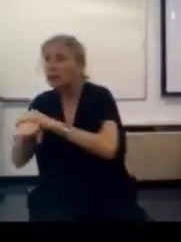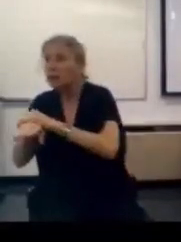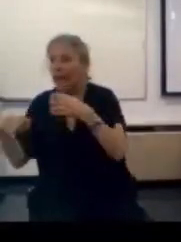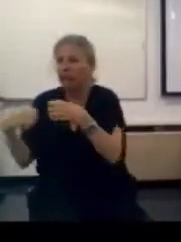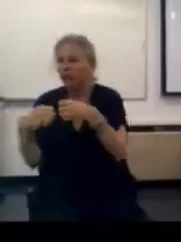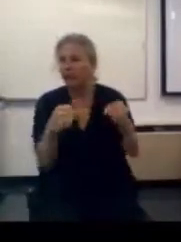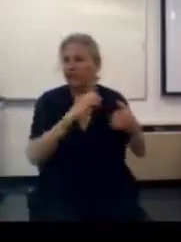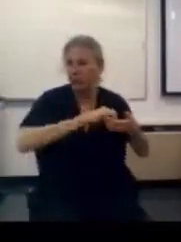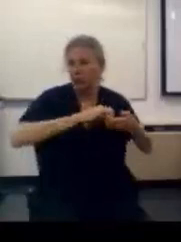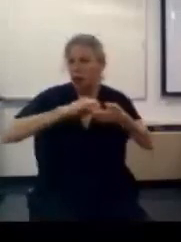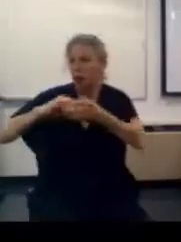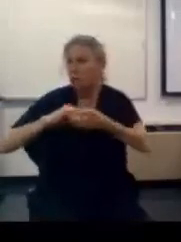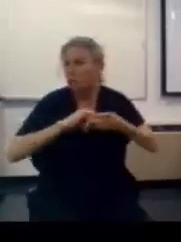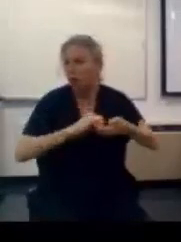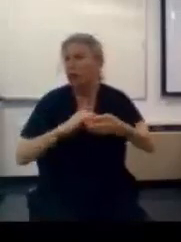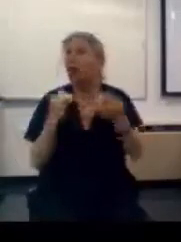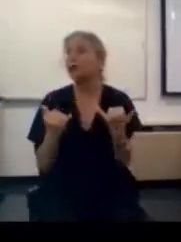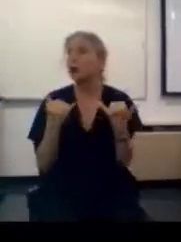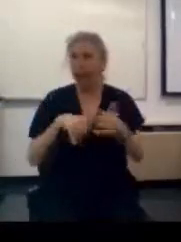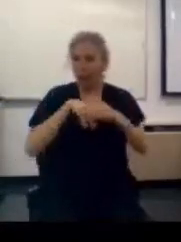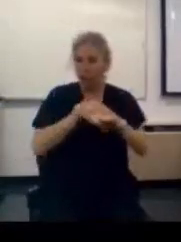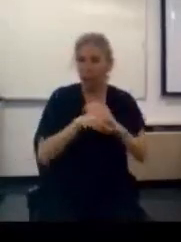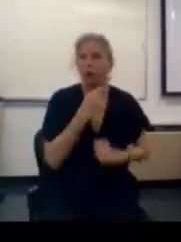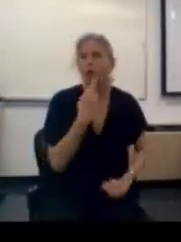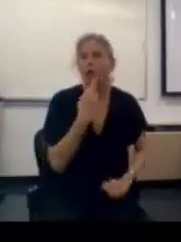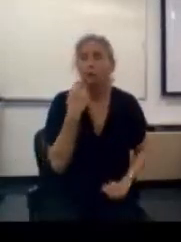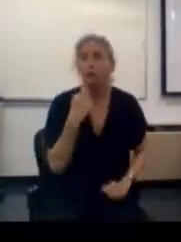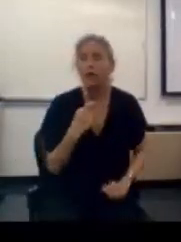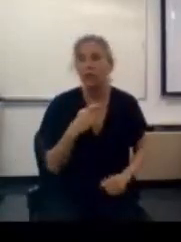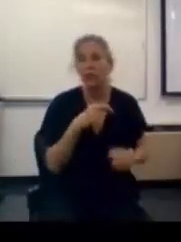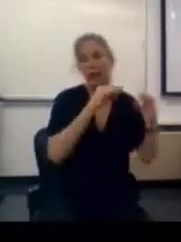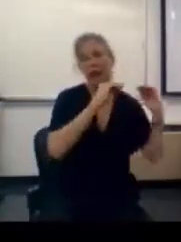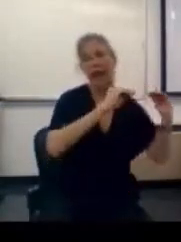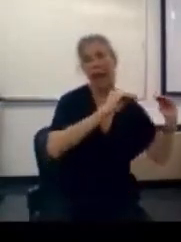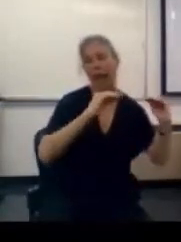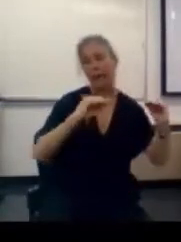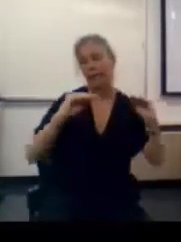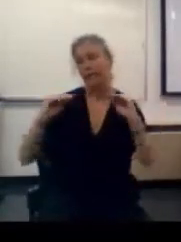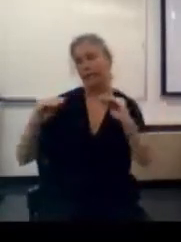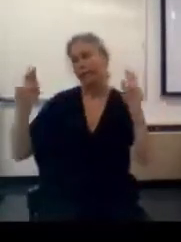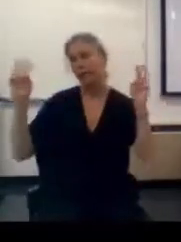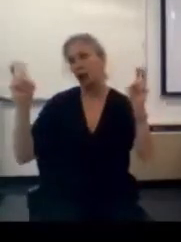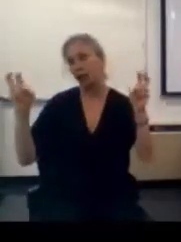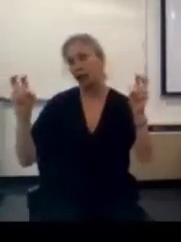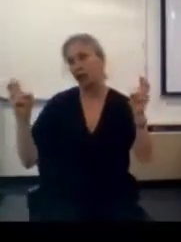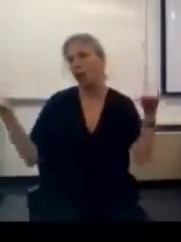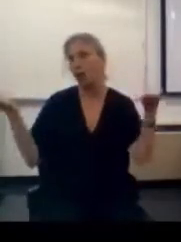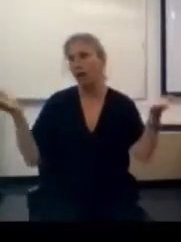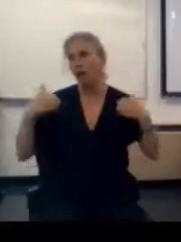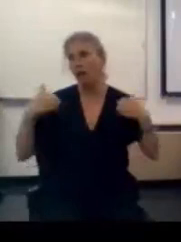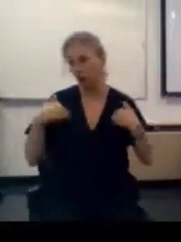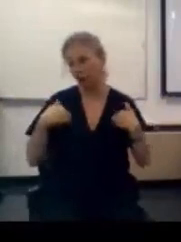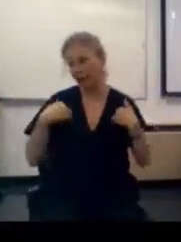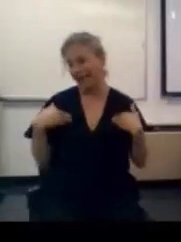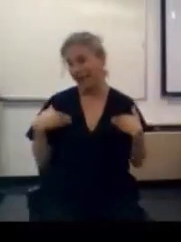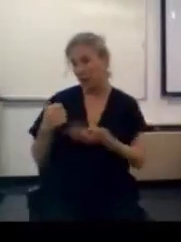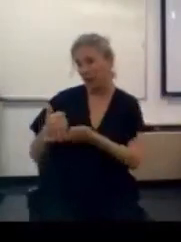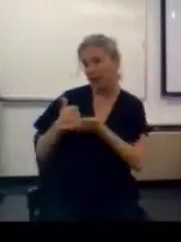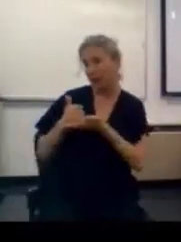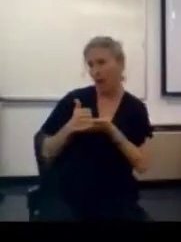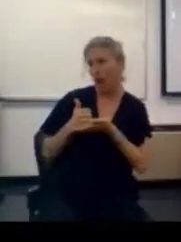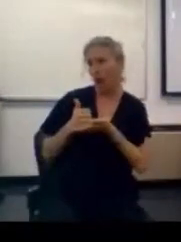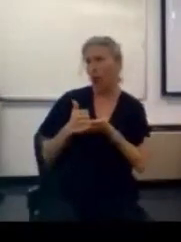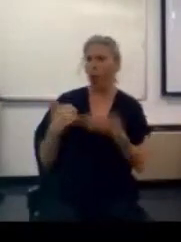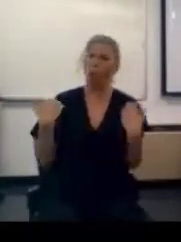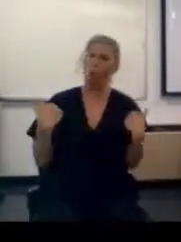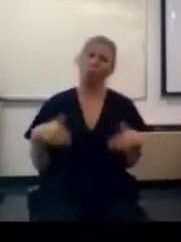time and they are such a strategic partner for us to now to go into the restaurants and train them on the issue of service